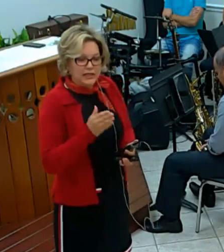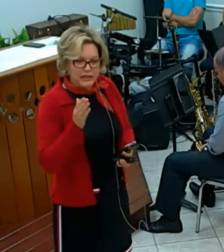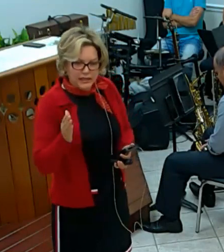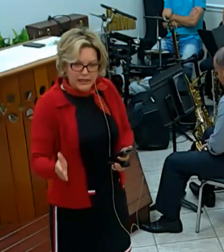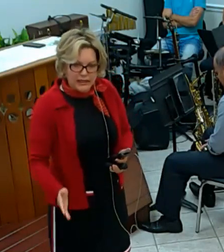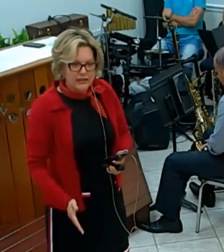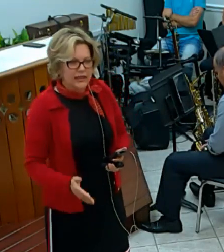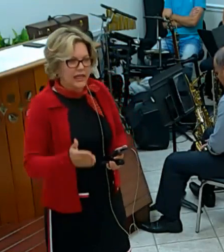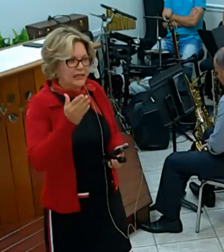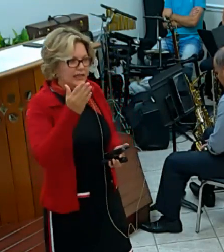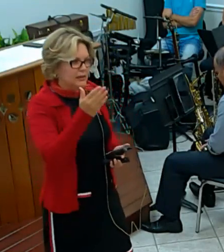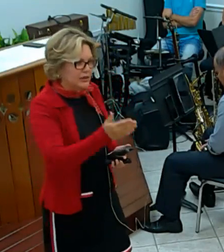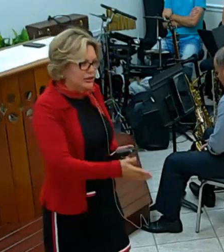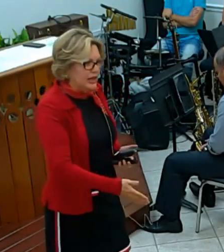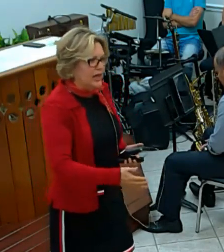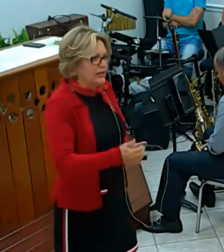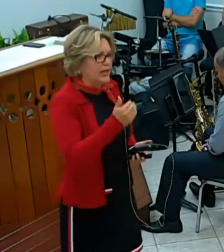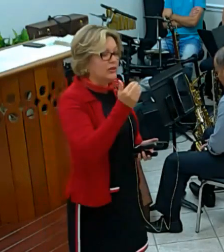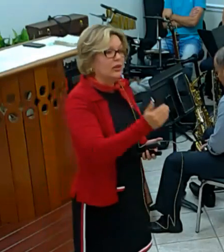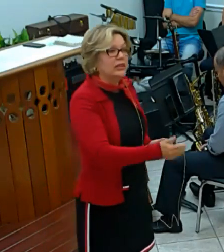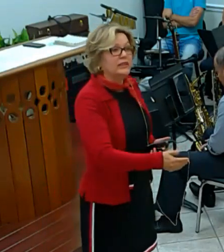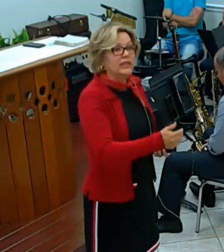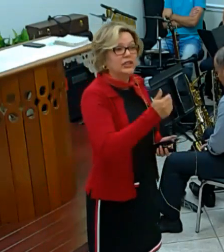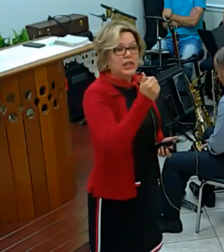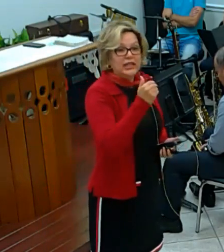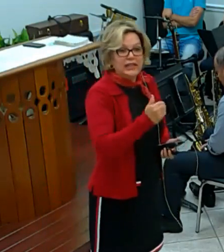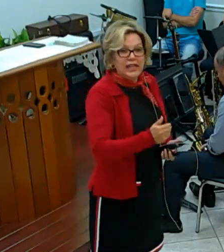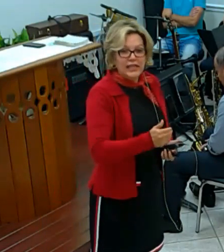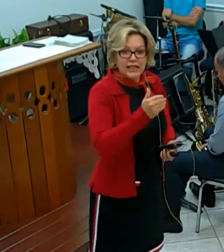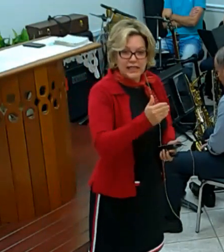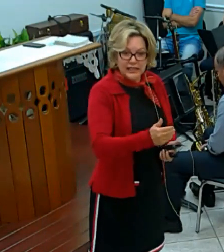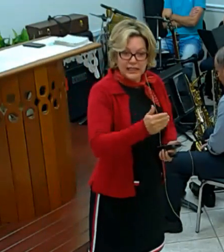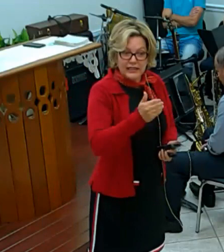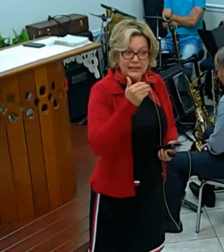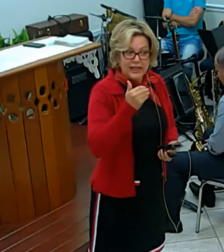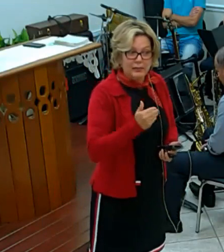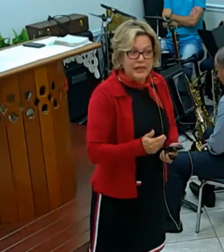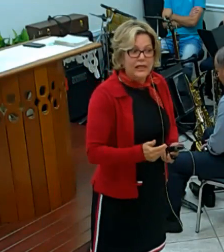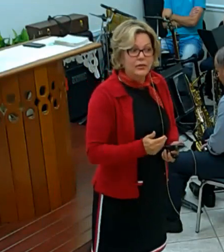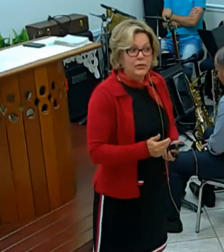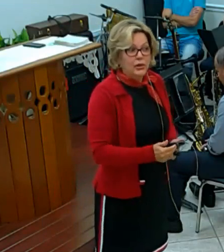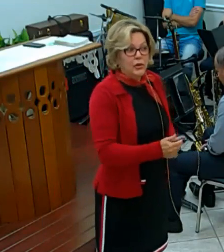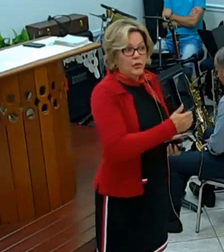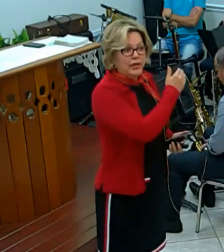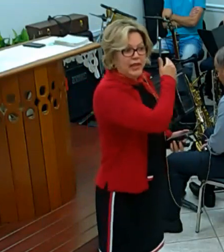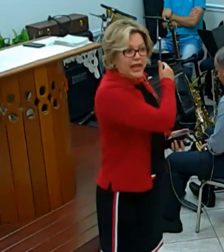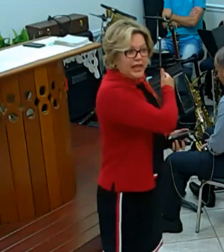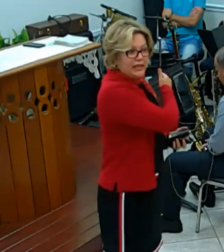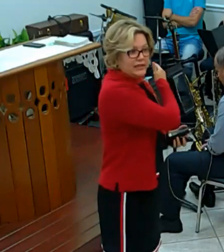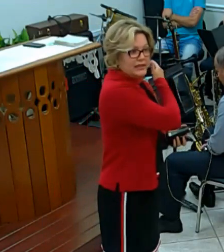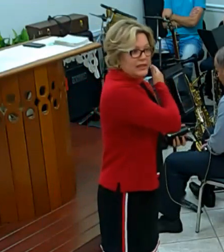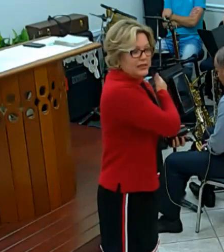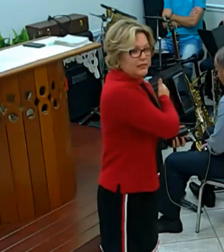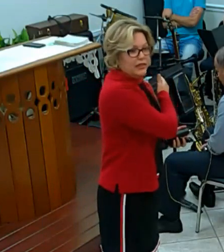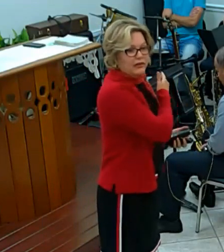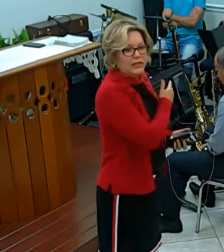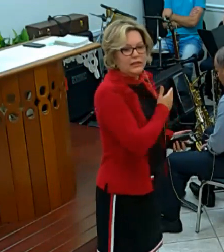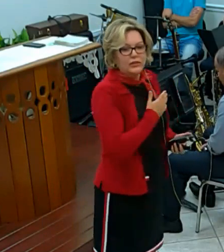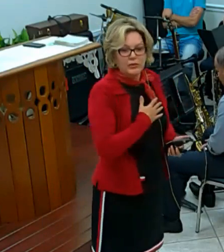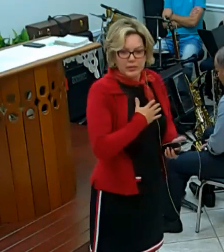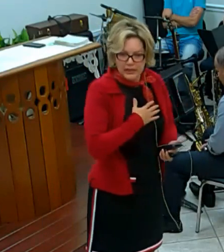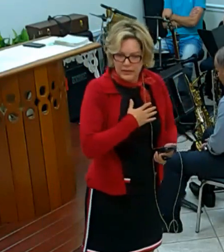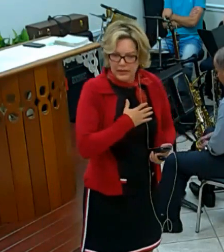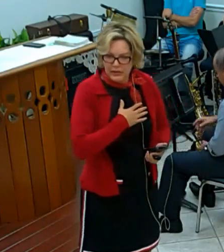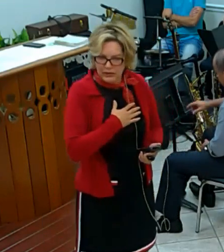That's what we need to leave this place knowing about. Every children intermediary and adolescent need to leave